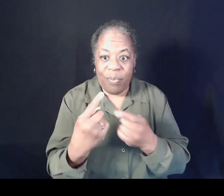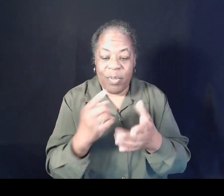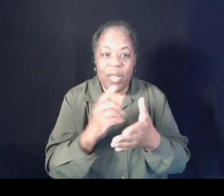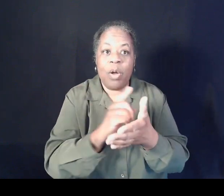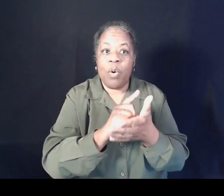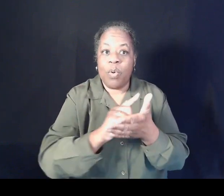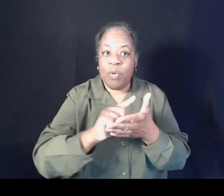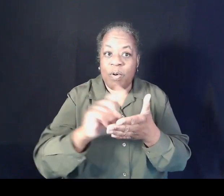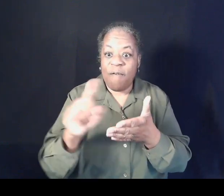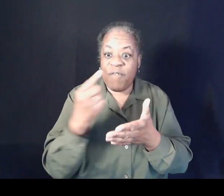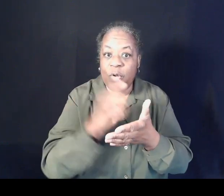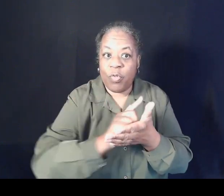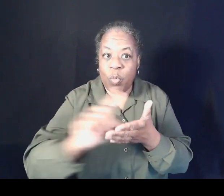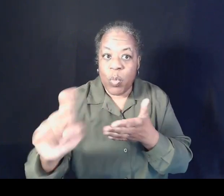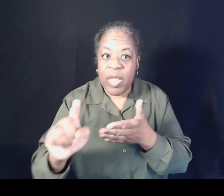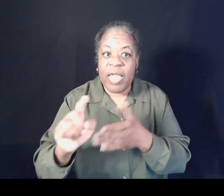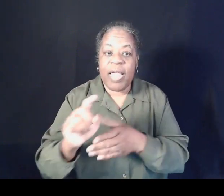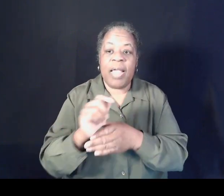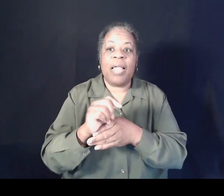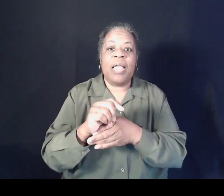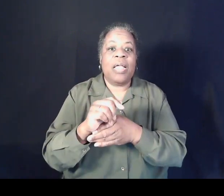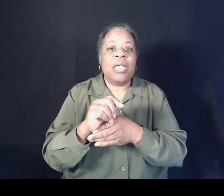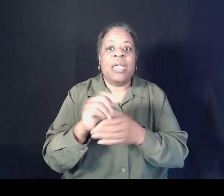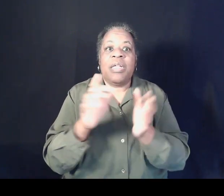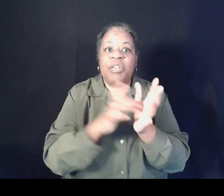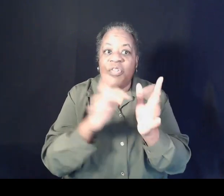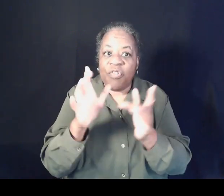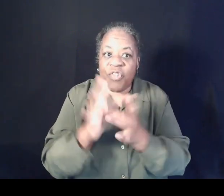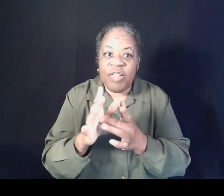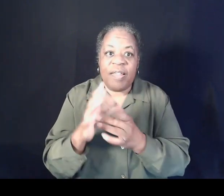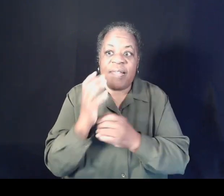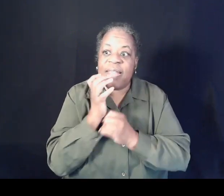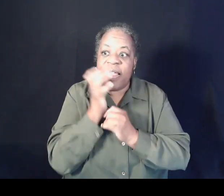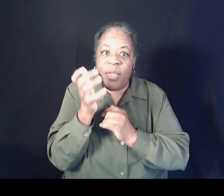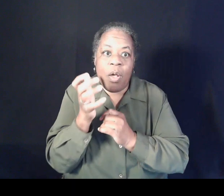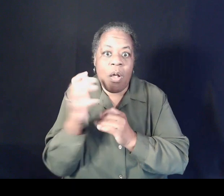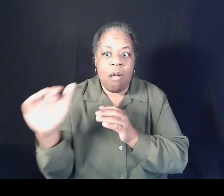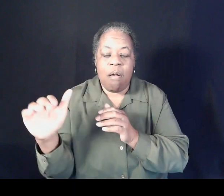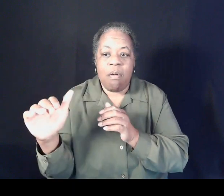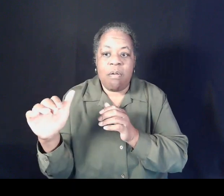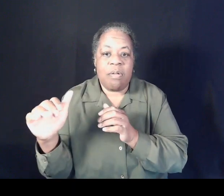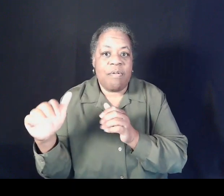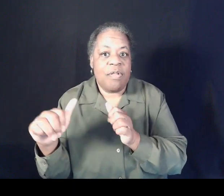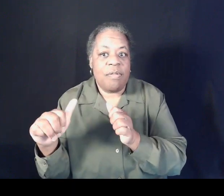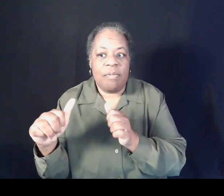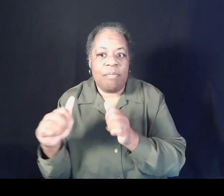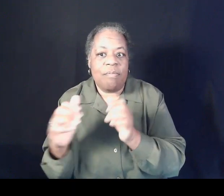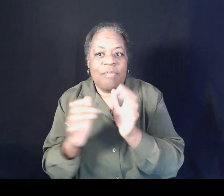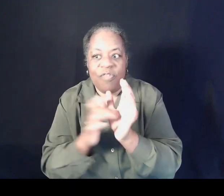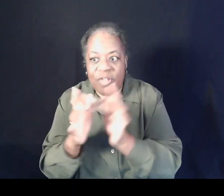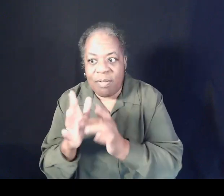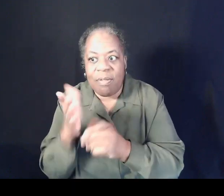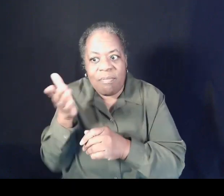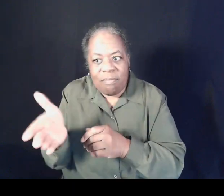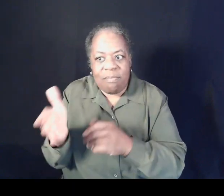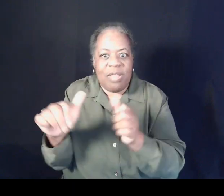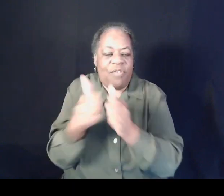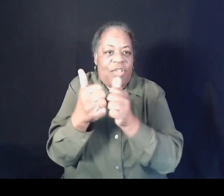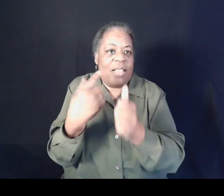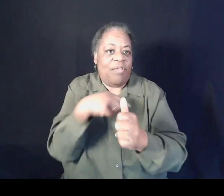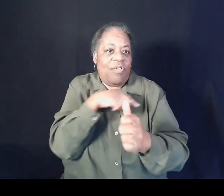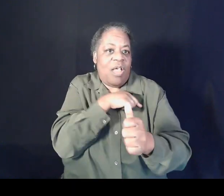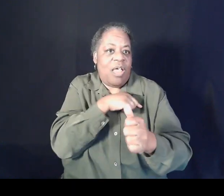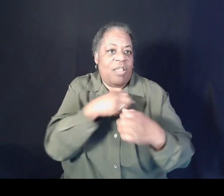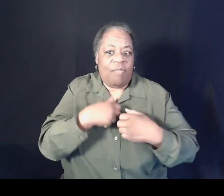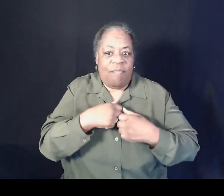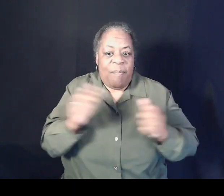preached on Jesus' vulnerability in the Garden of Gethsemane and challenged us to examine our own vulnerability. In week two, Pastor Brian preached